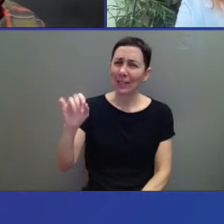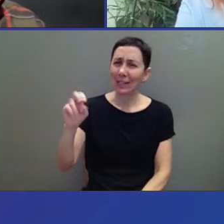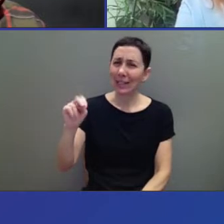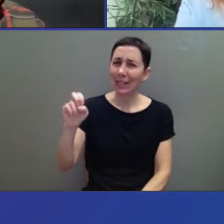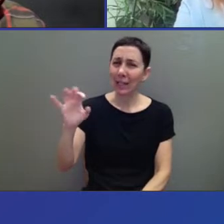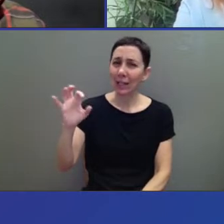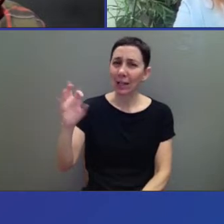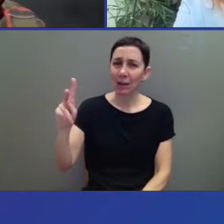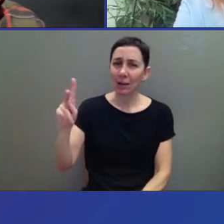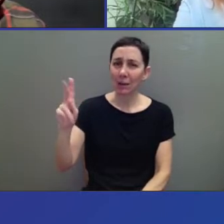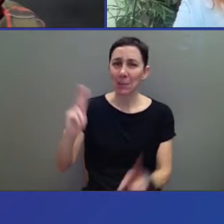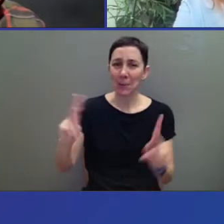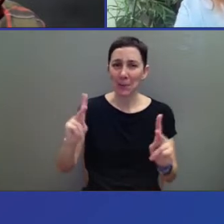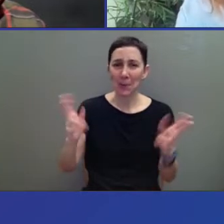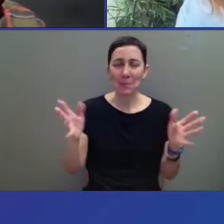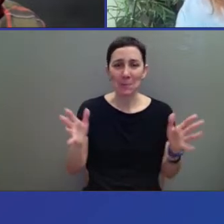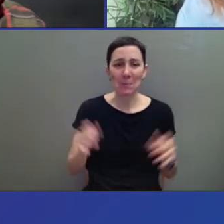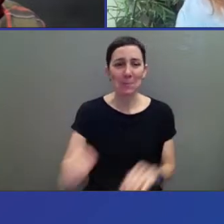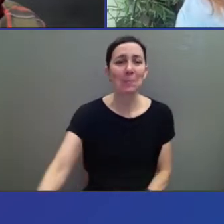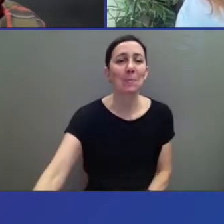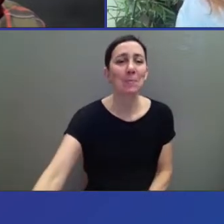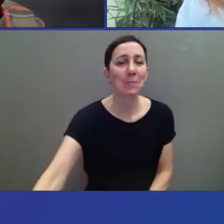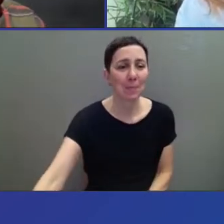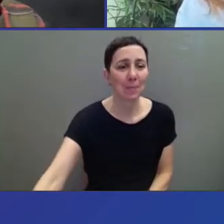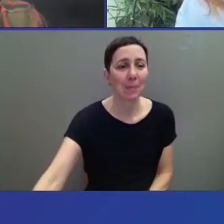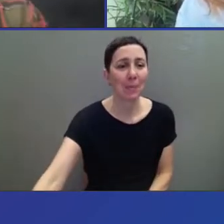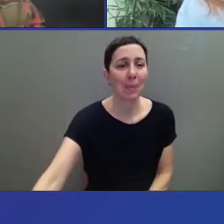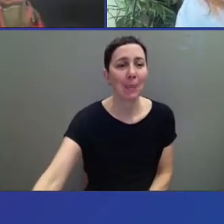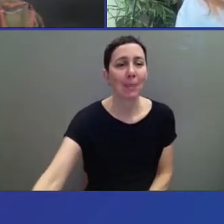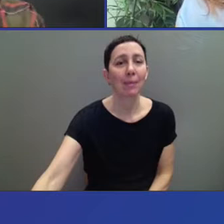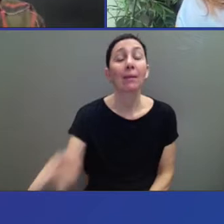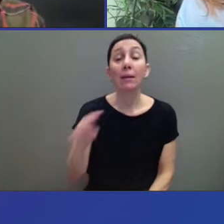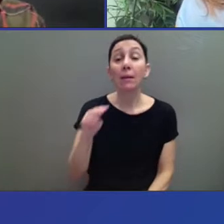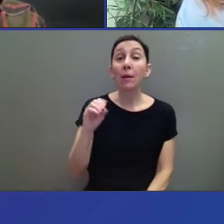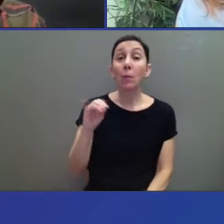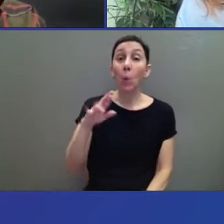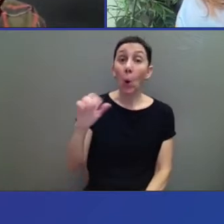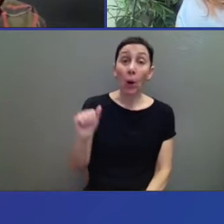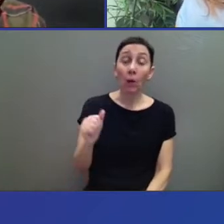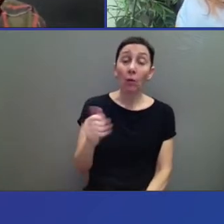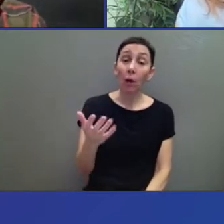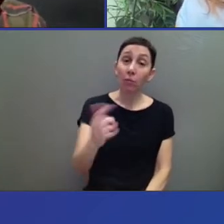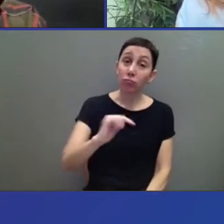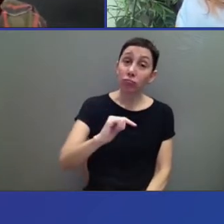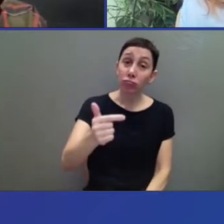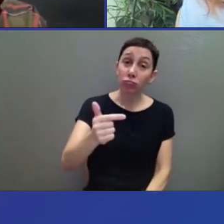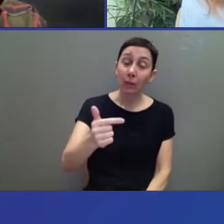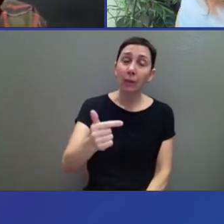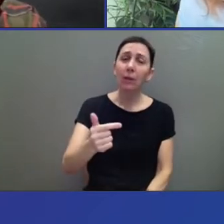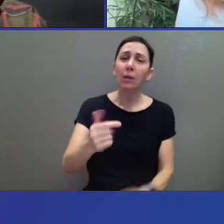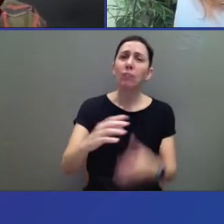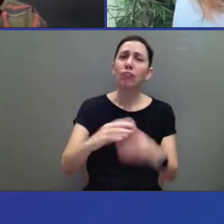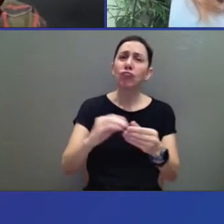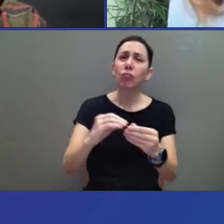it. All right, Moira, tell us about Artist Relief.